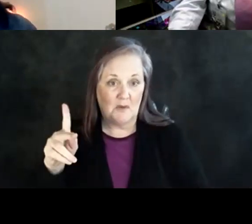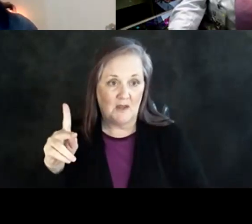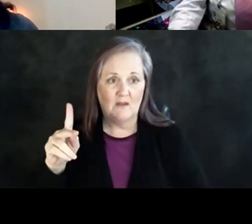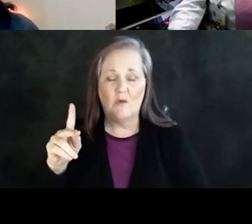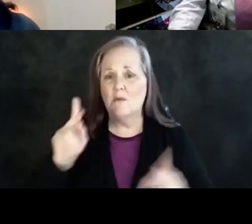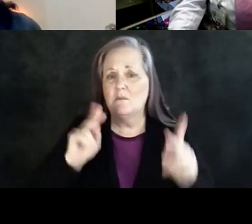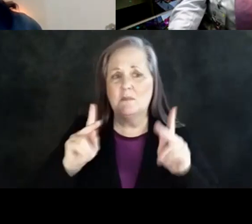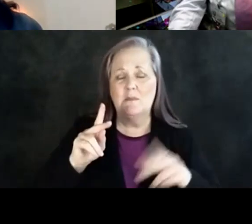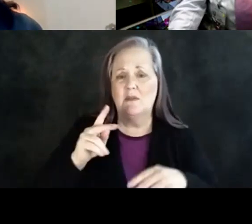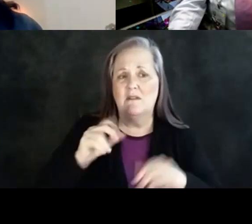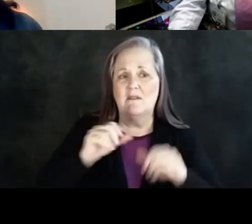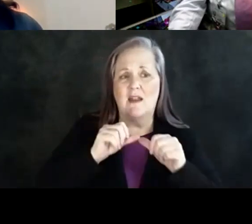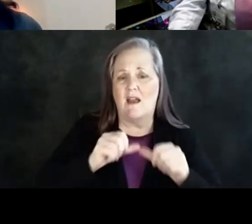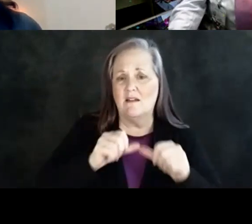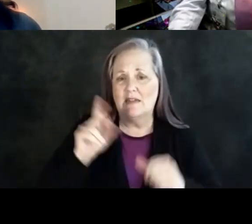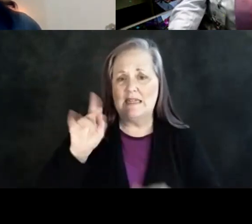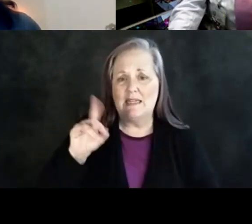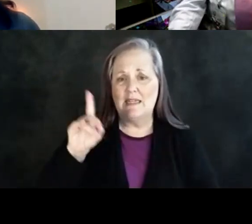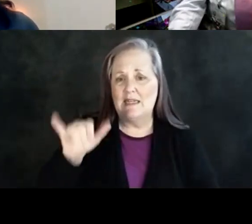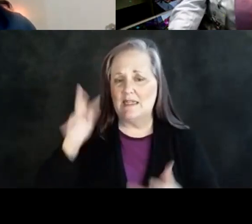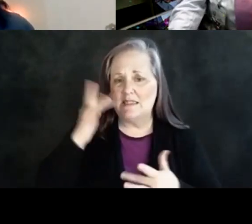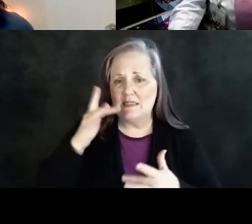on dialysis, get the COVID vaccine?